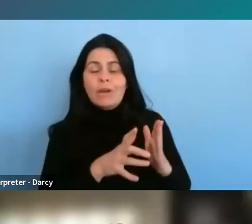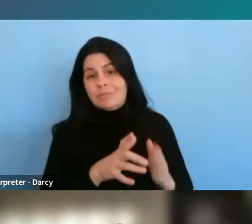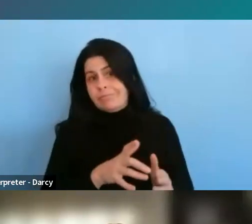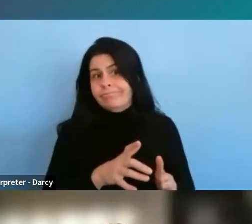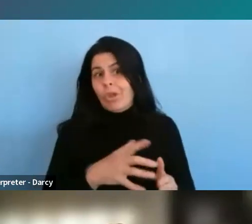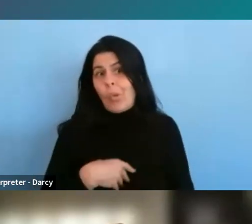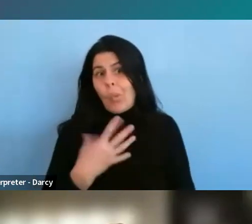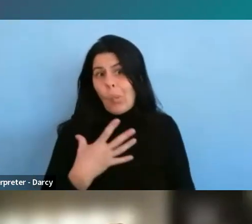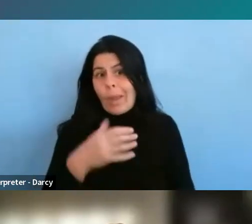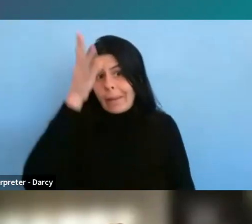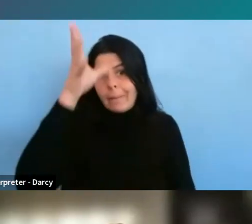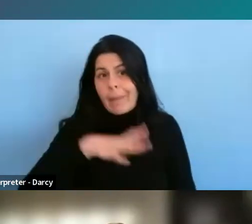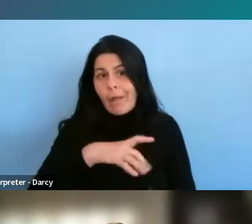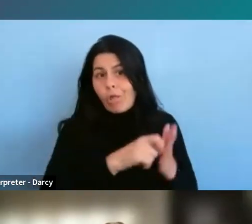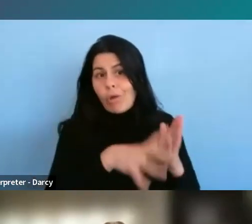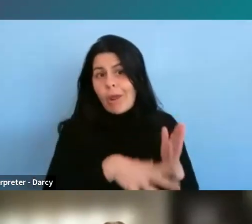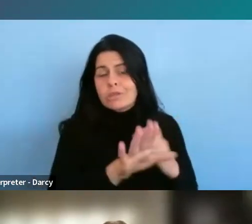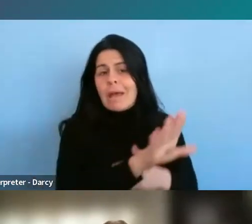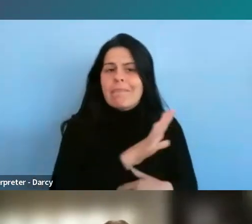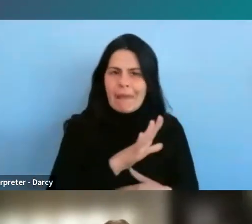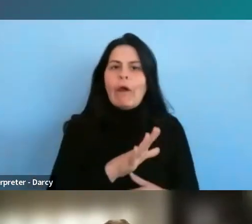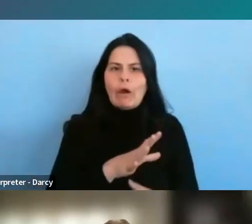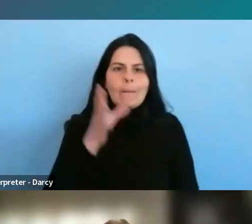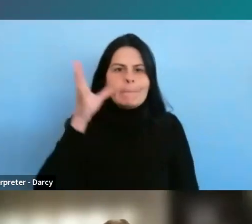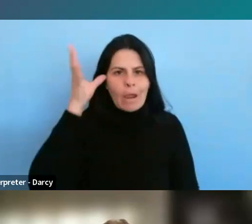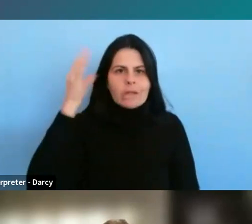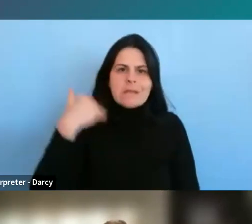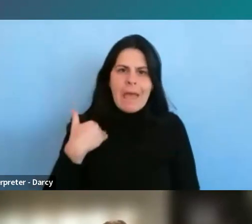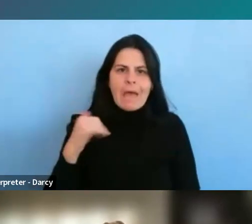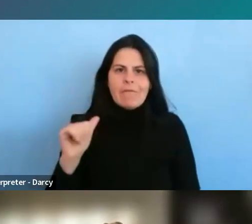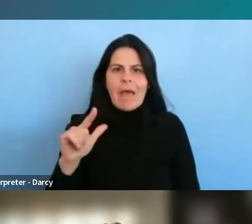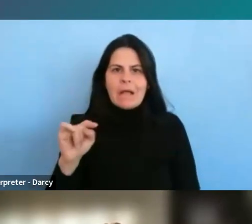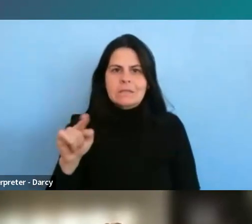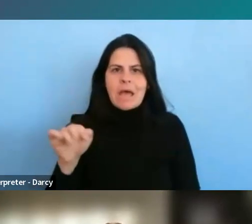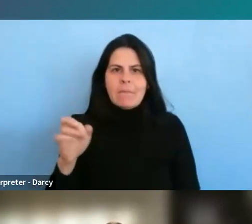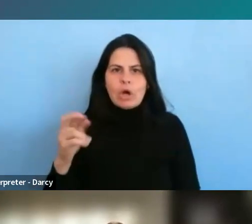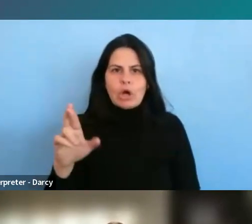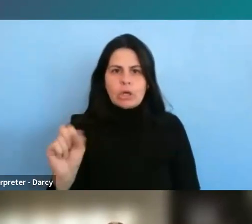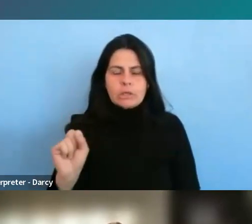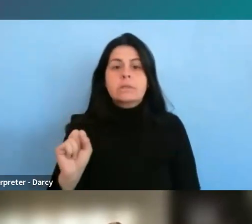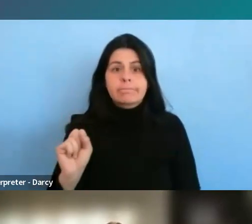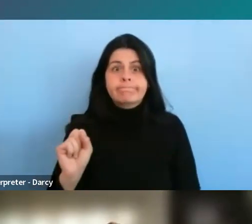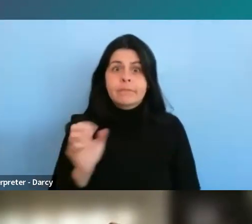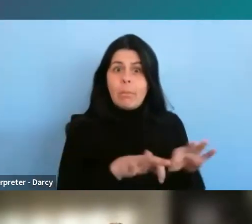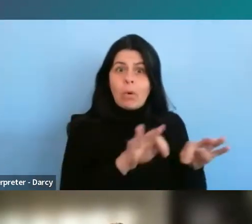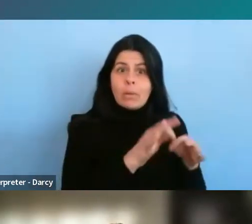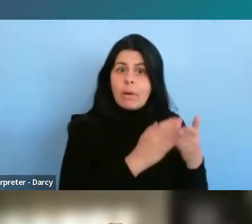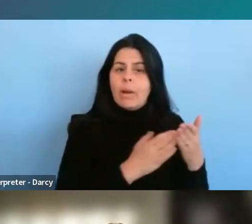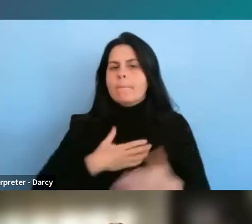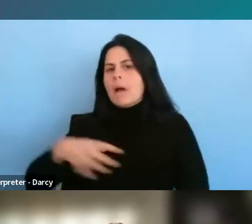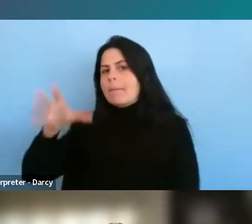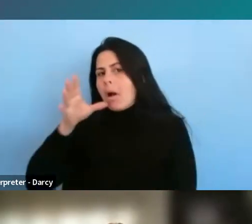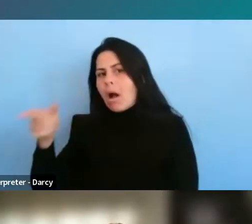So that's an important piece. My mom has multiple sclerosis, so I understand